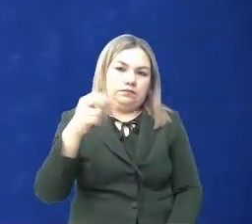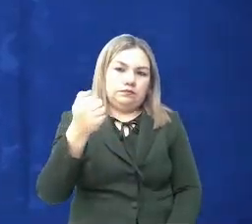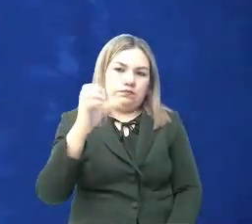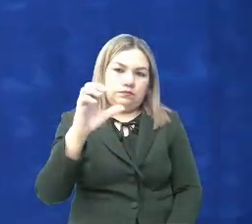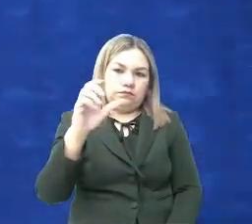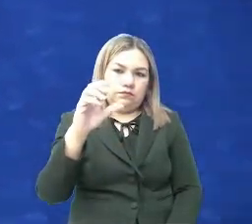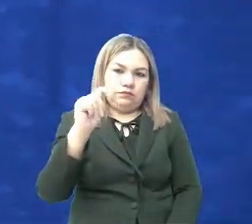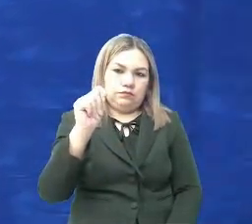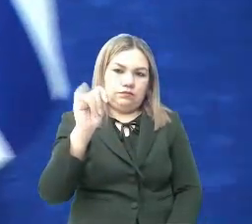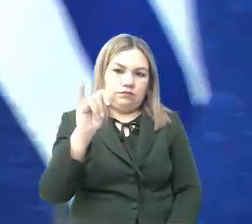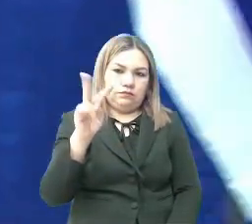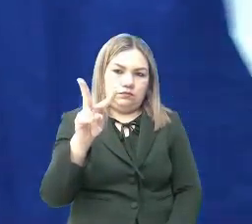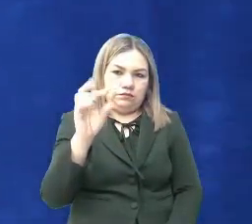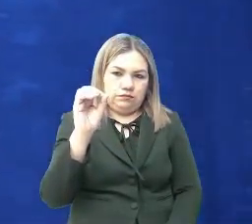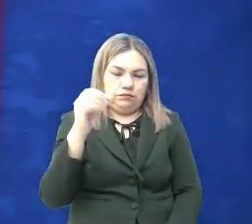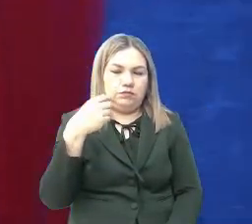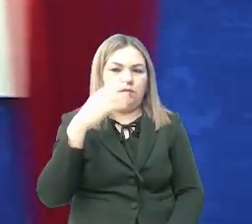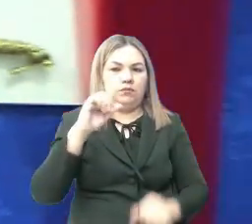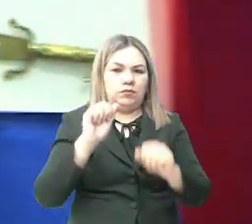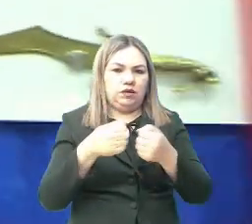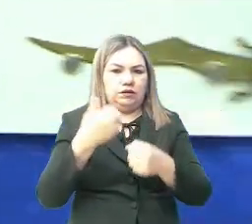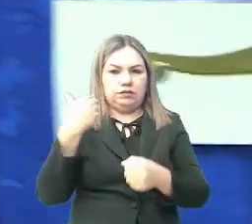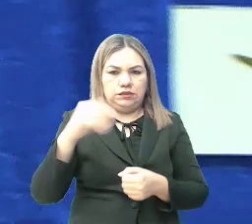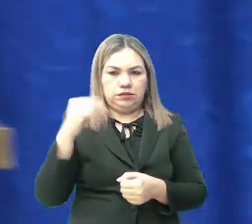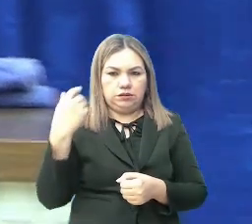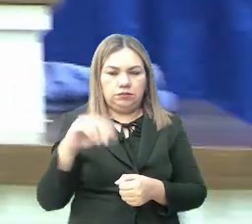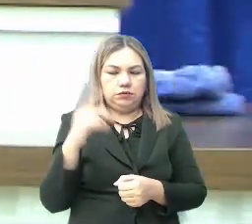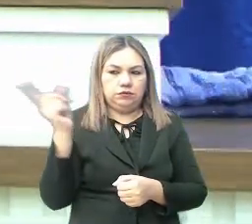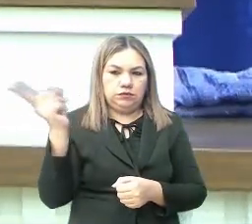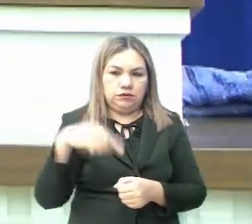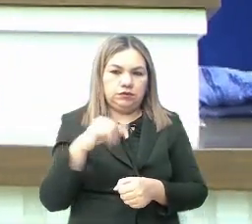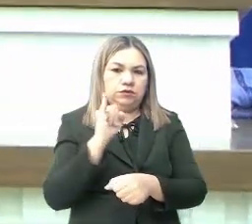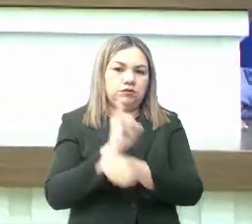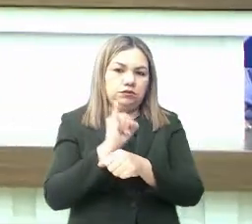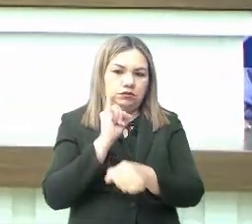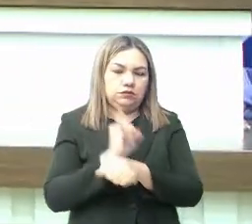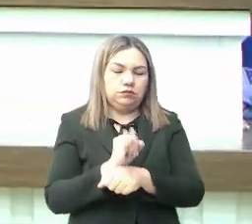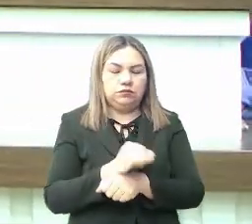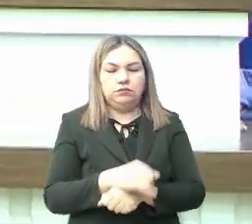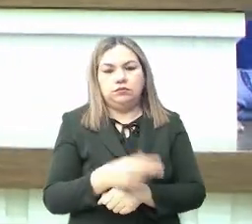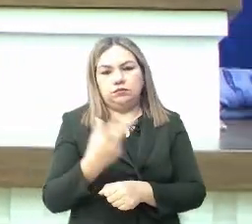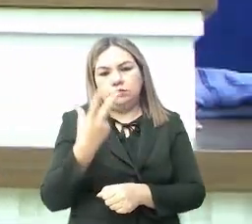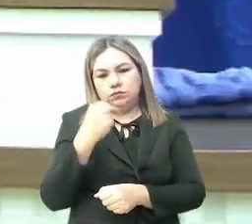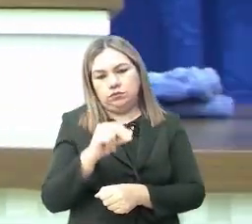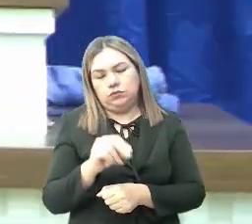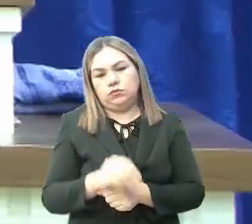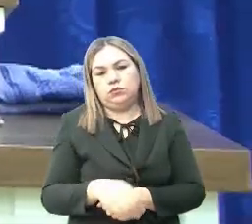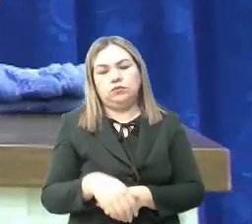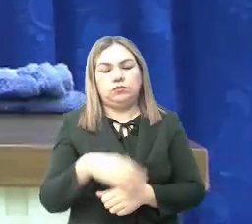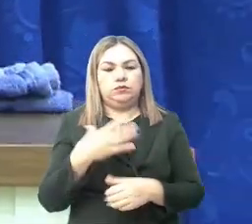inactive. You need to be faster to come here to the church.